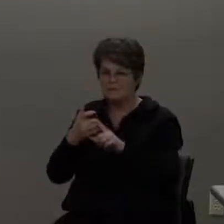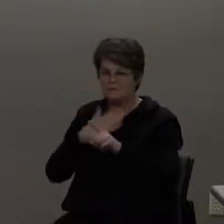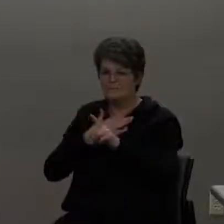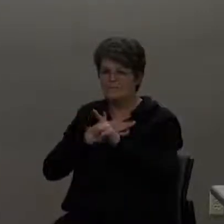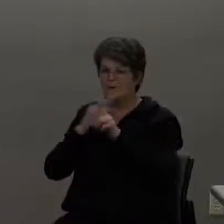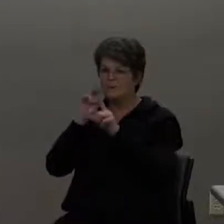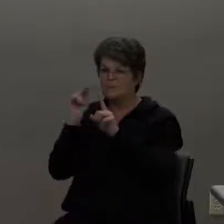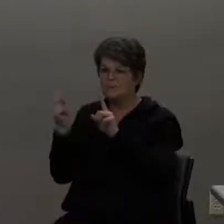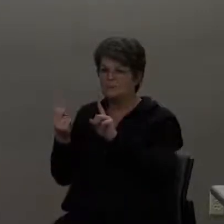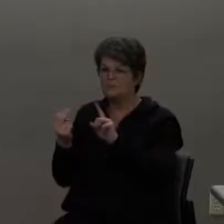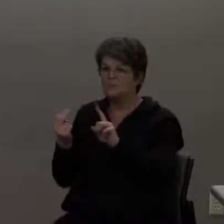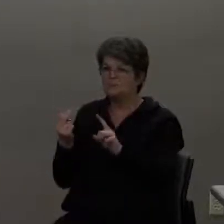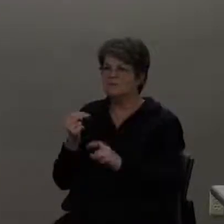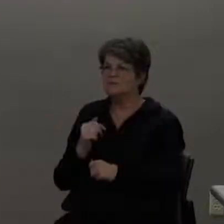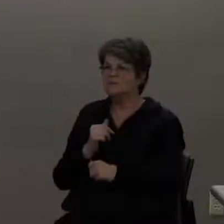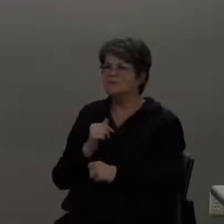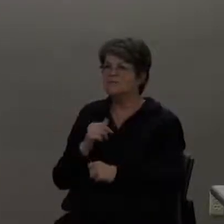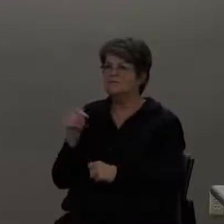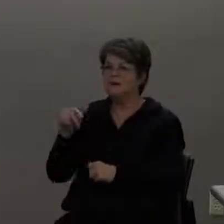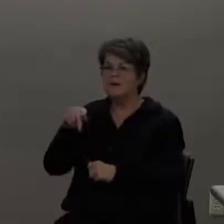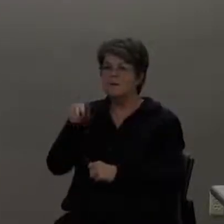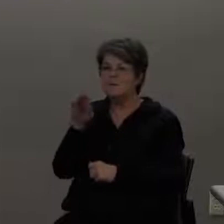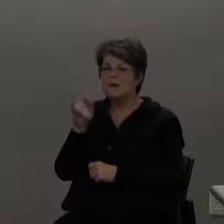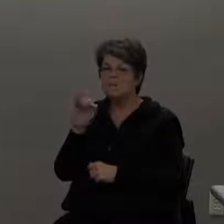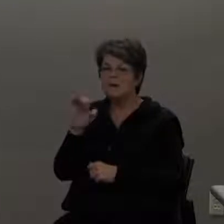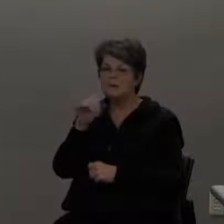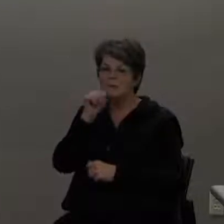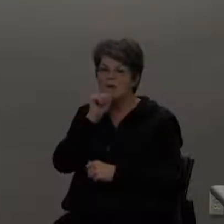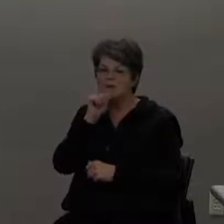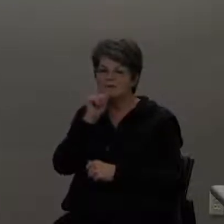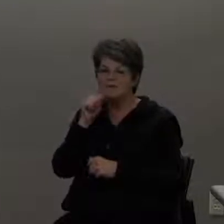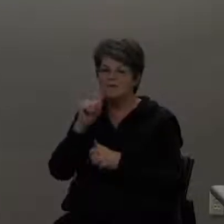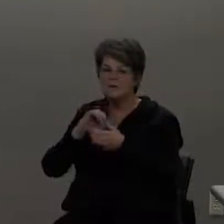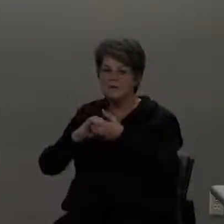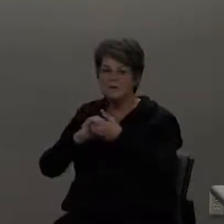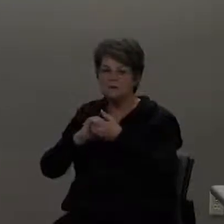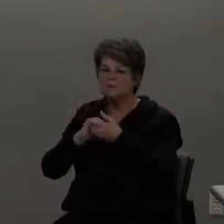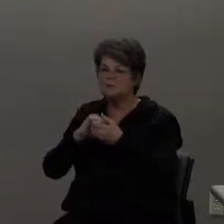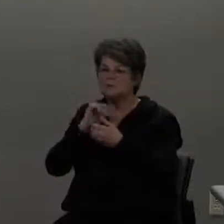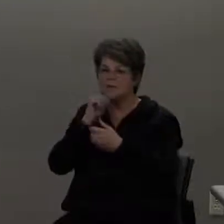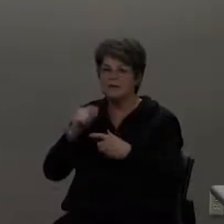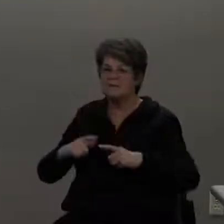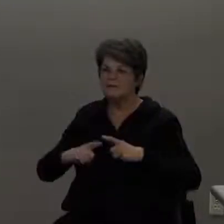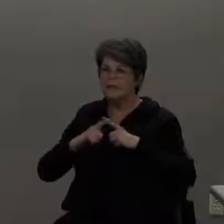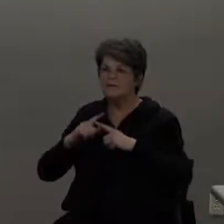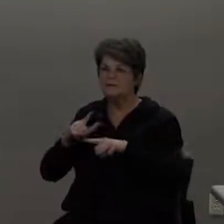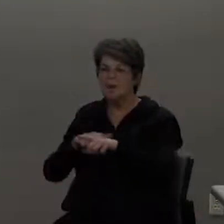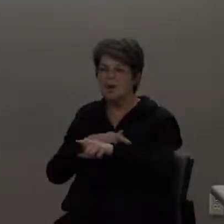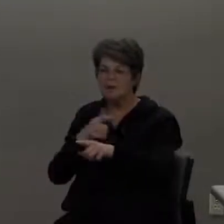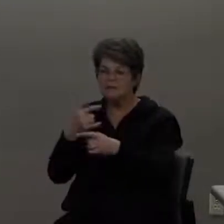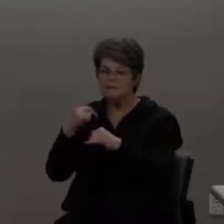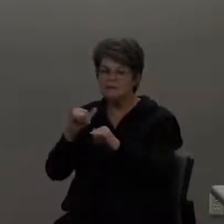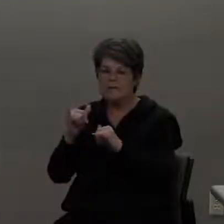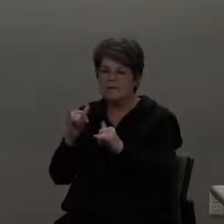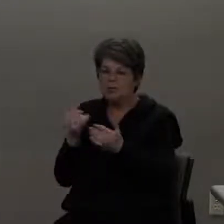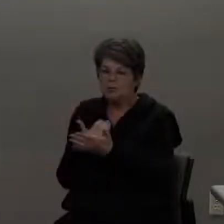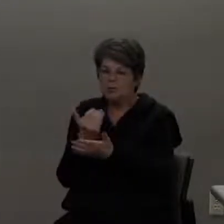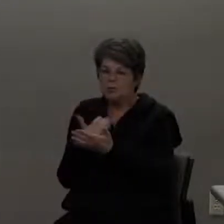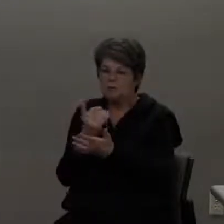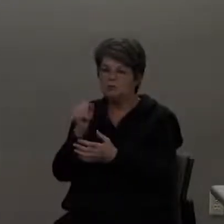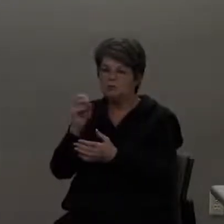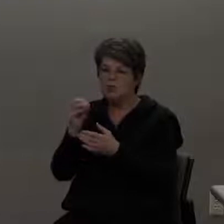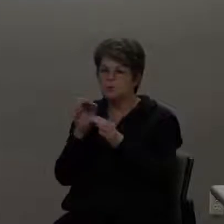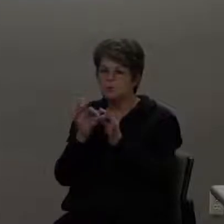perspective, this public-private partnership really hasn't been alive very long. It's still very much in its infancy. And so